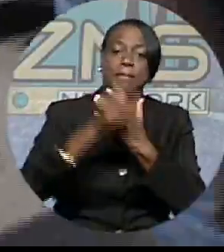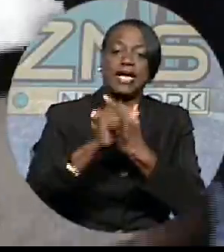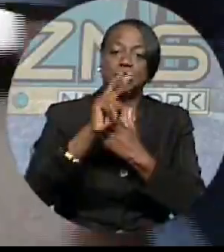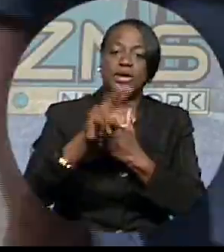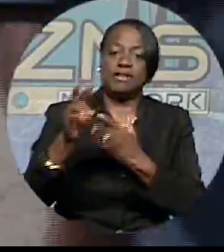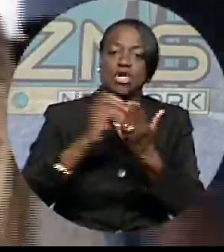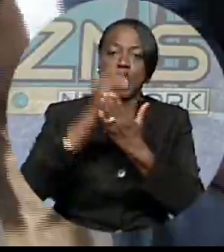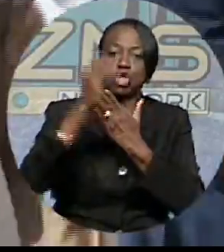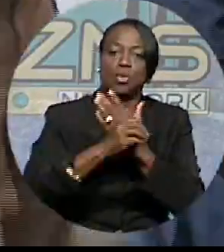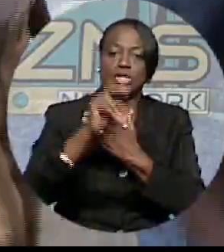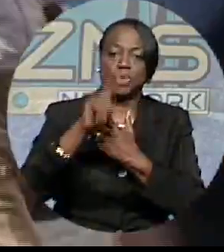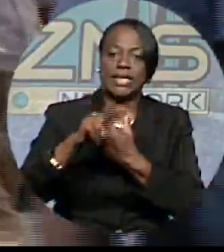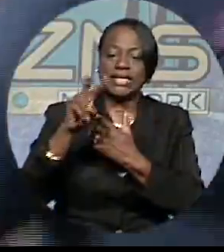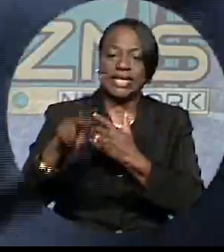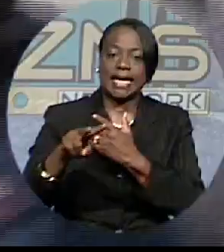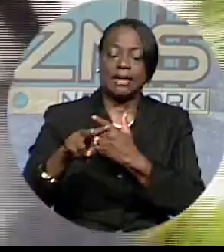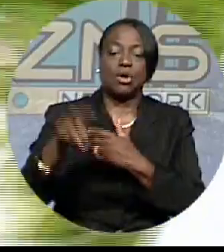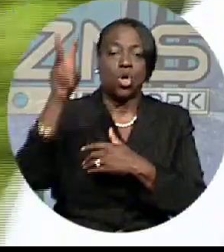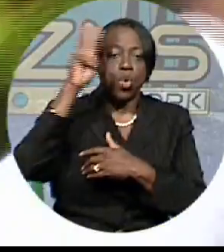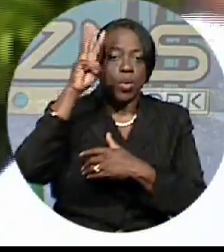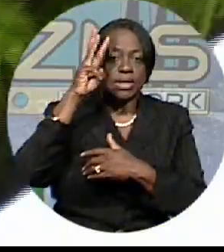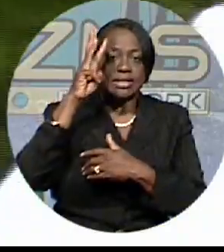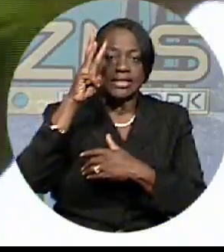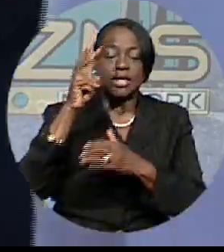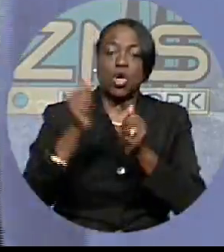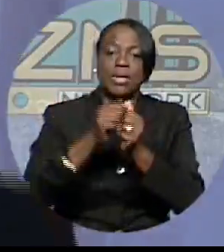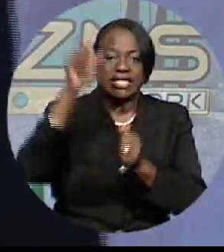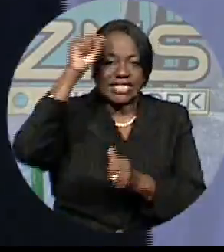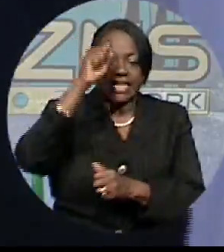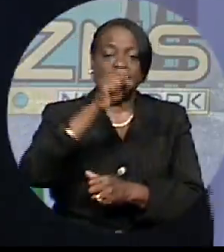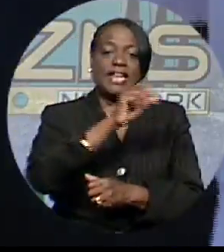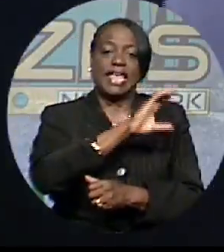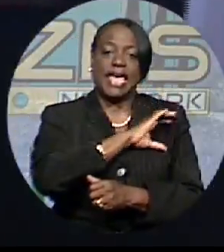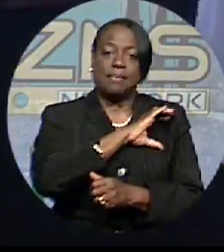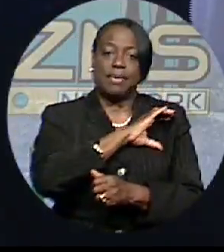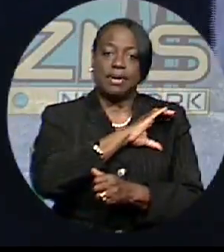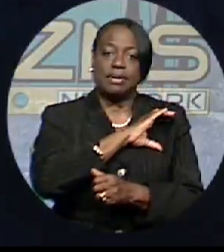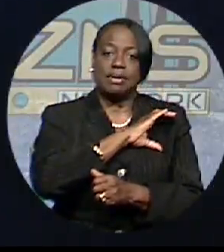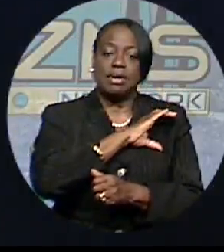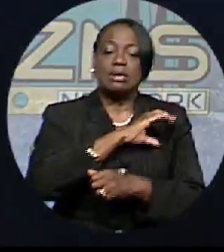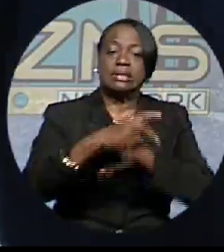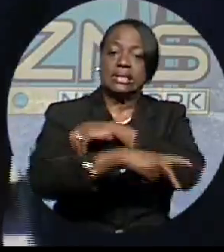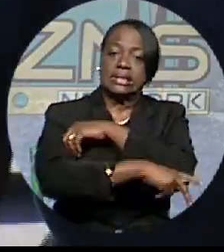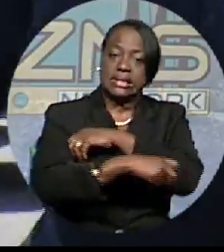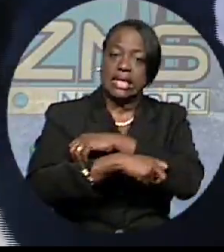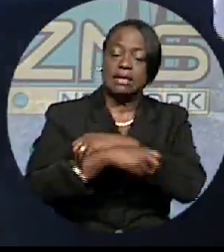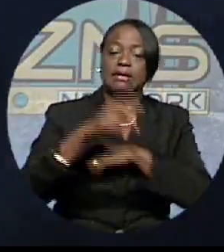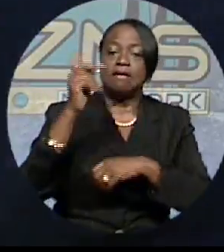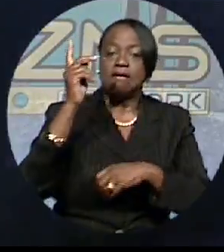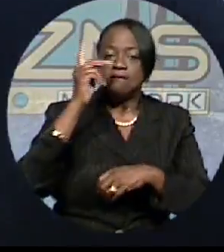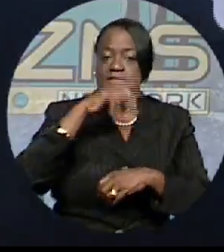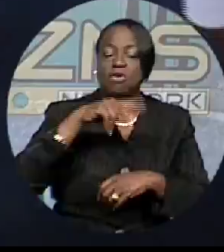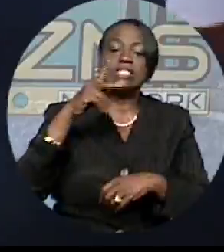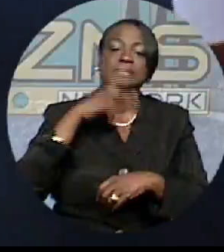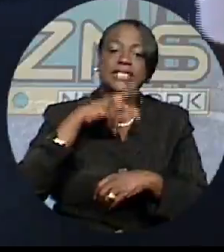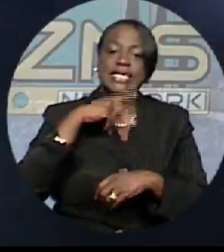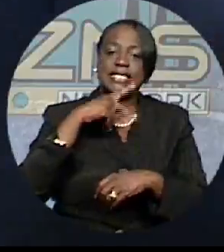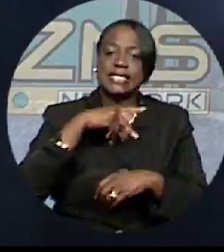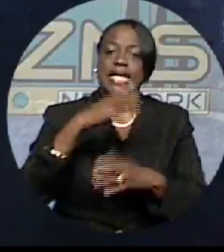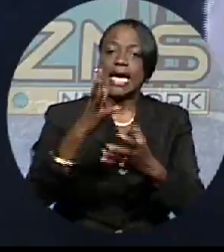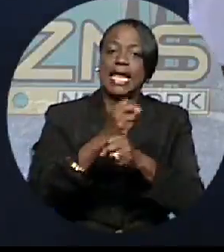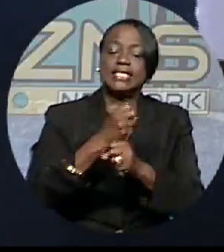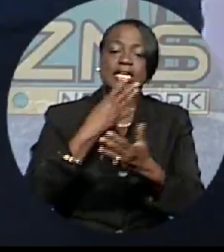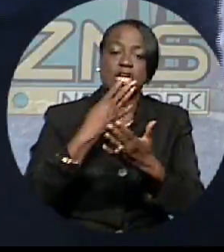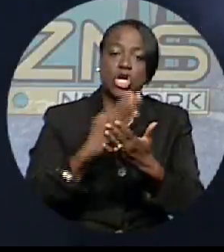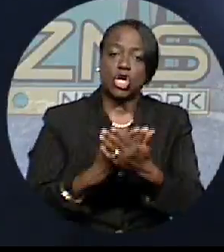and October 22nd, Wilson conspired with Stephen Capron to commit fraud under false pretenses and collected goods and cash